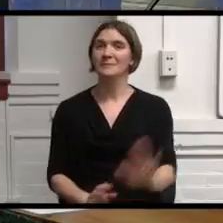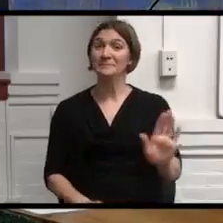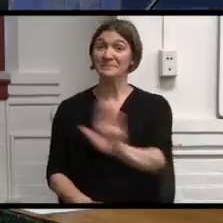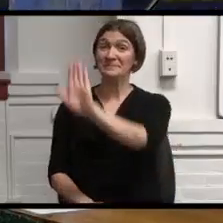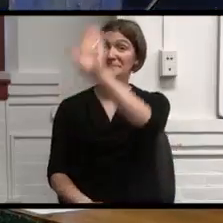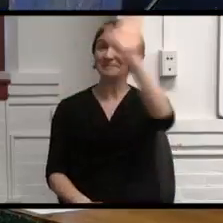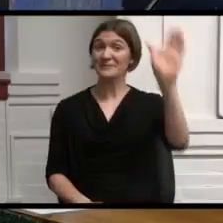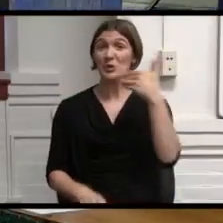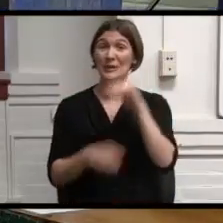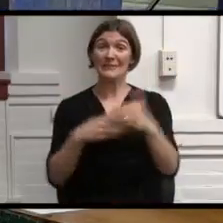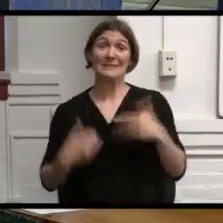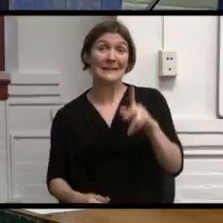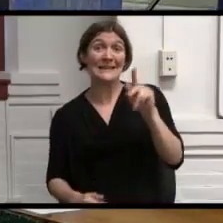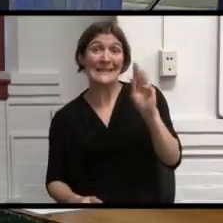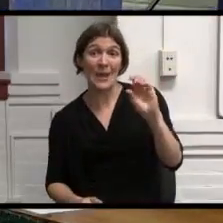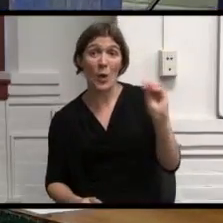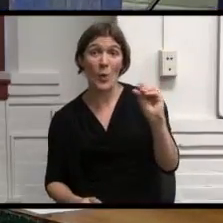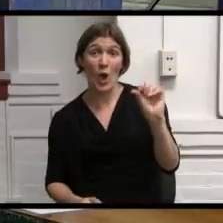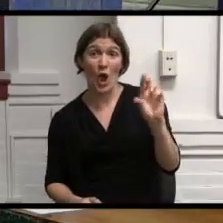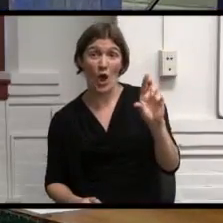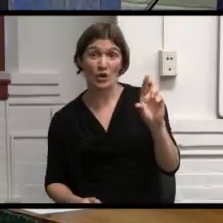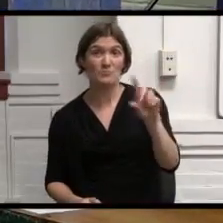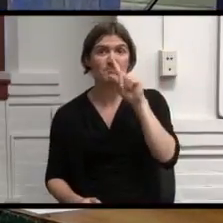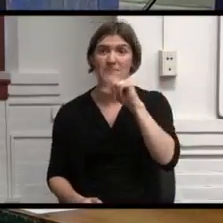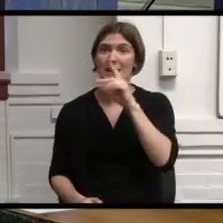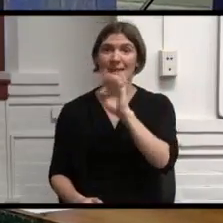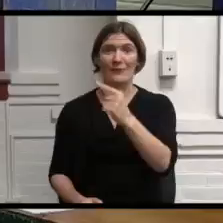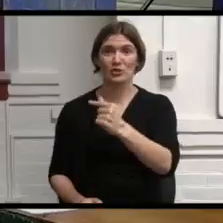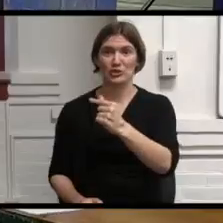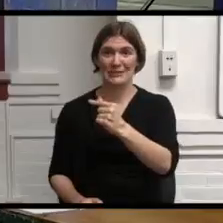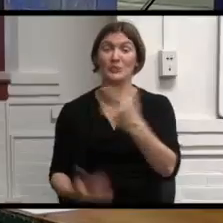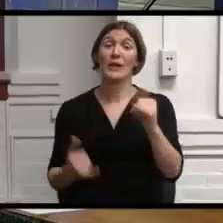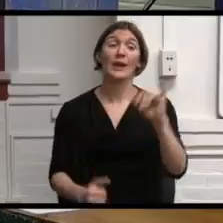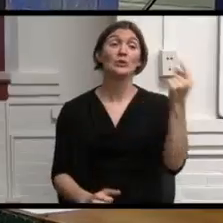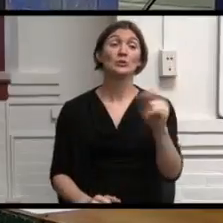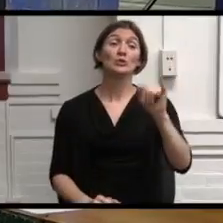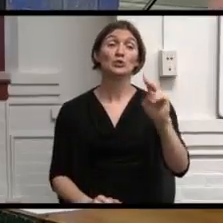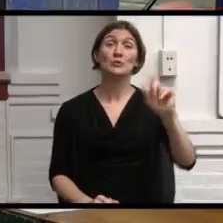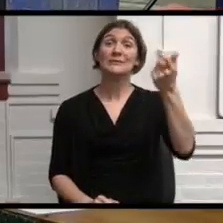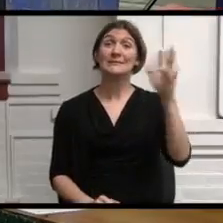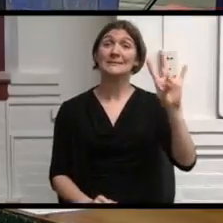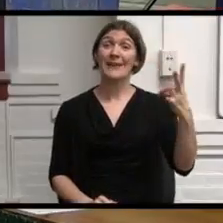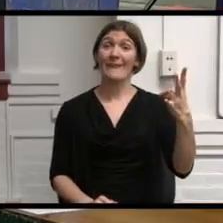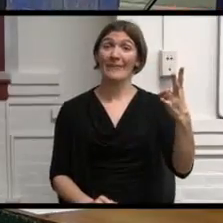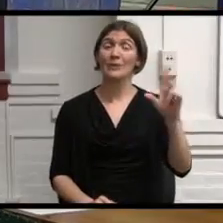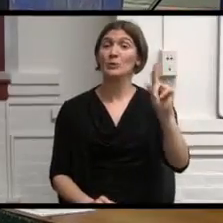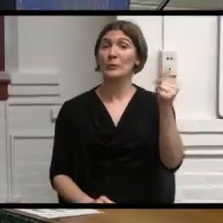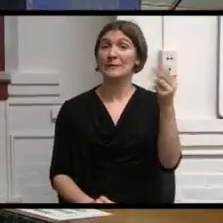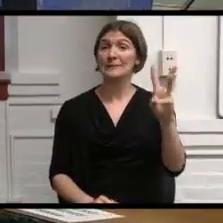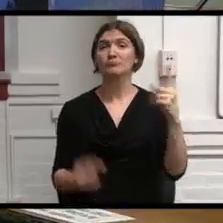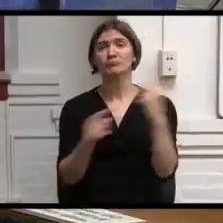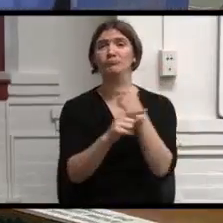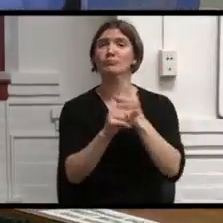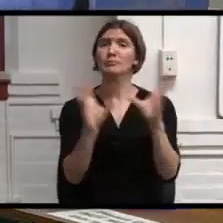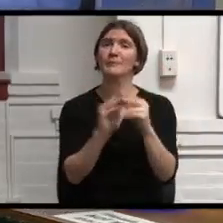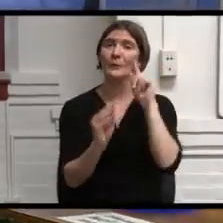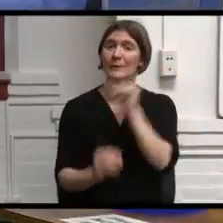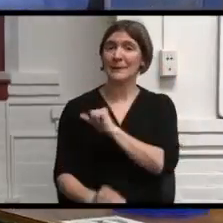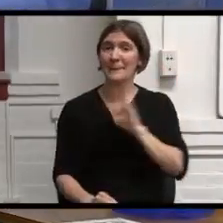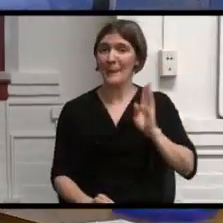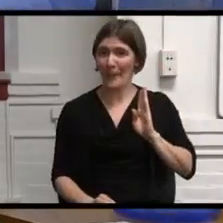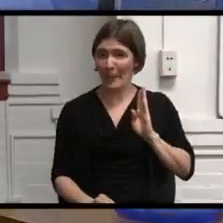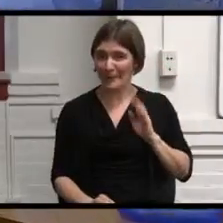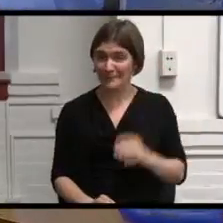Good evening and welcome to the Tuesday, June 7th, 2016 regular meeting of the Brattleboro Select